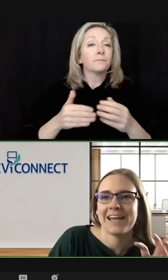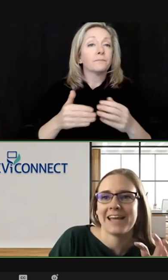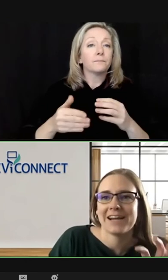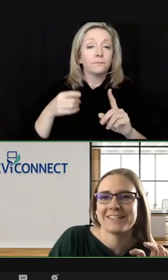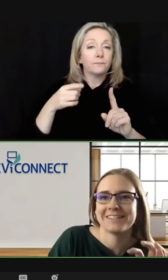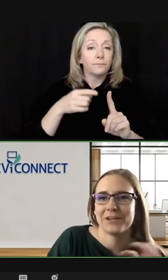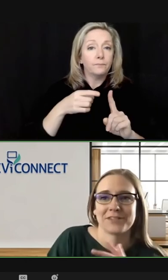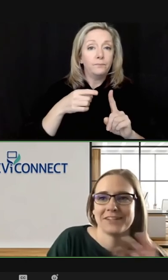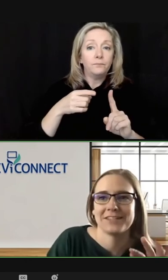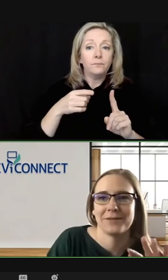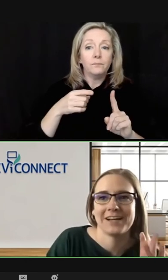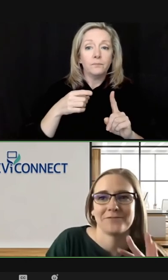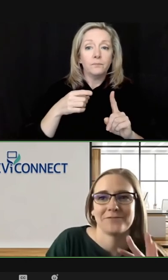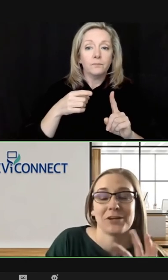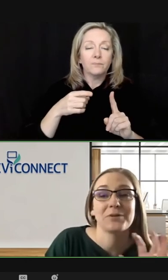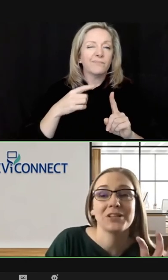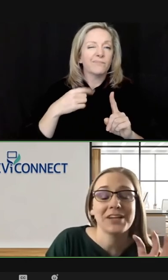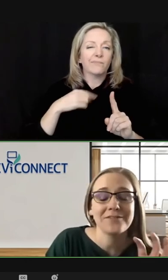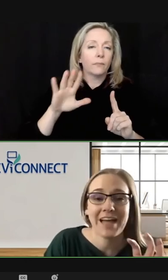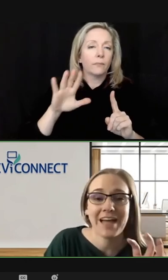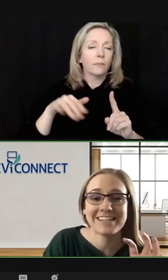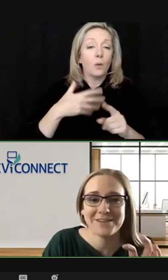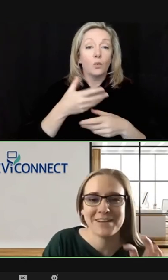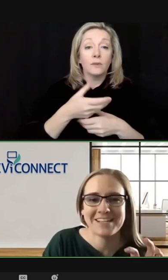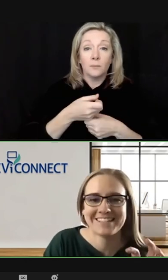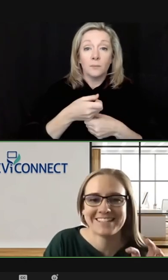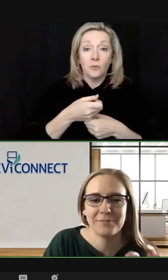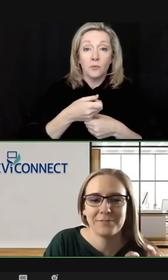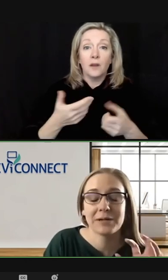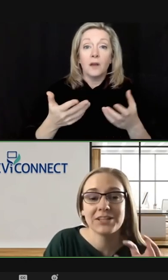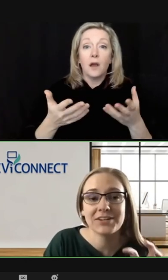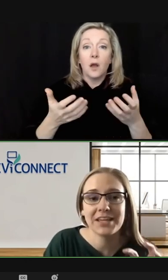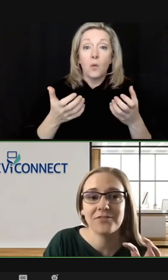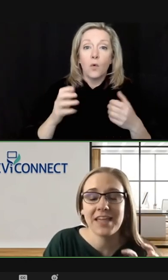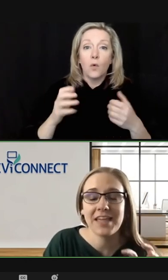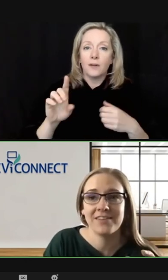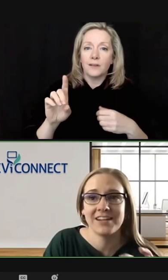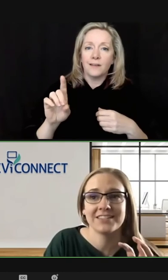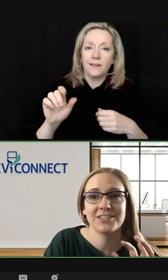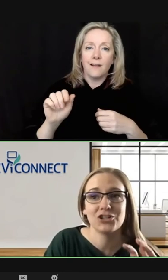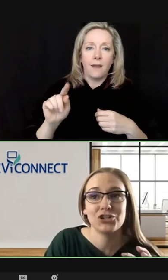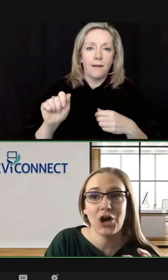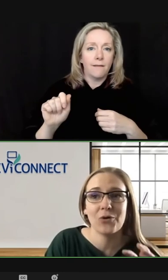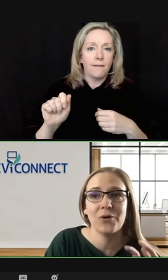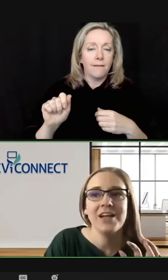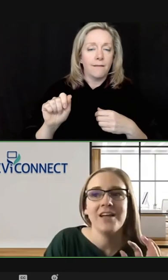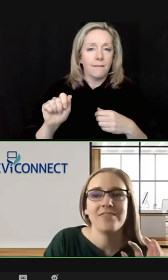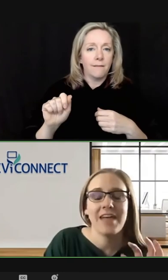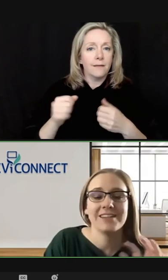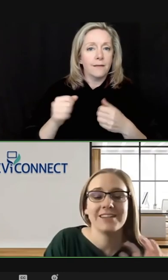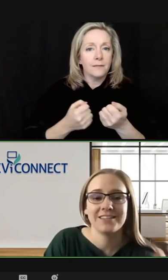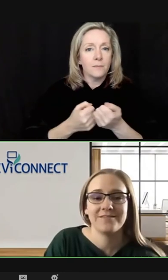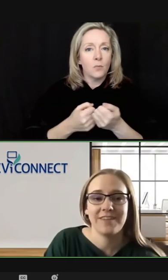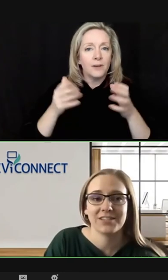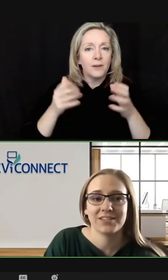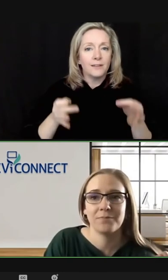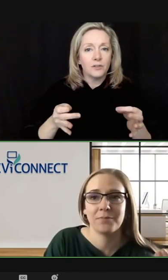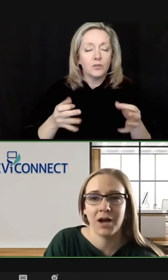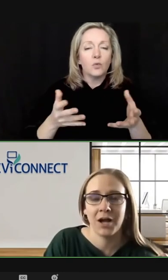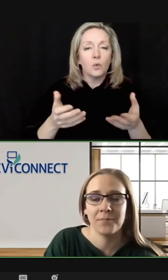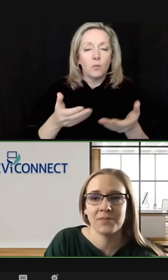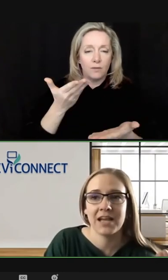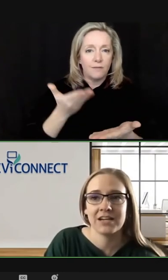that database decision. I'm just going to summarize it for you. We're looking for that database decision model. We're looking for the evidence to show that it does, in